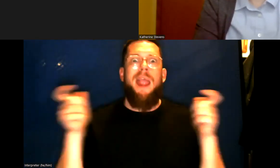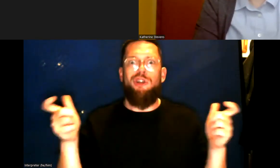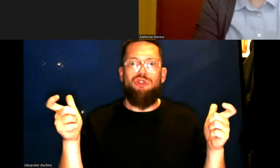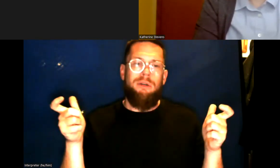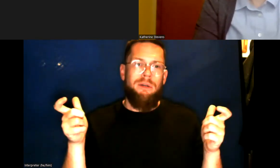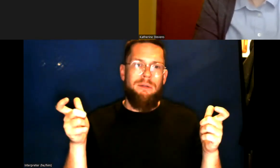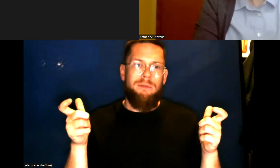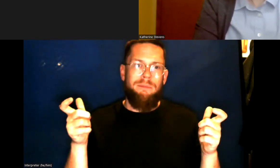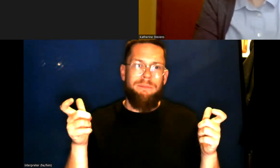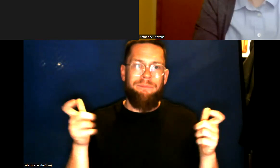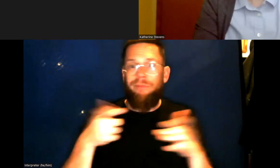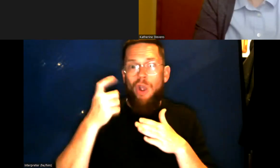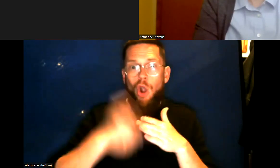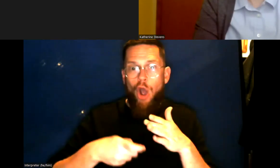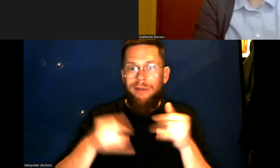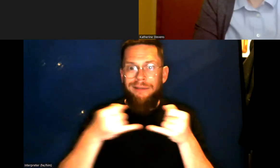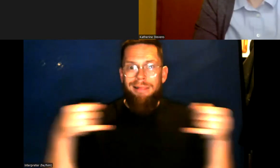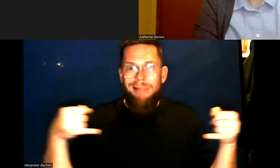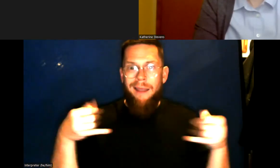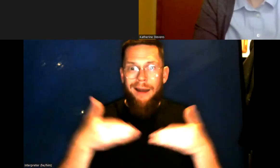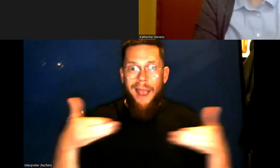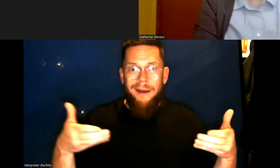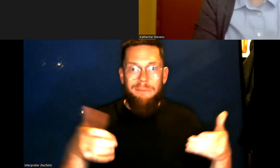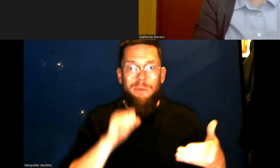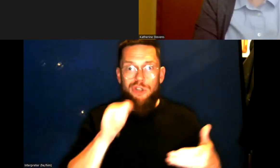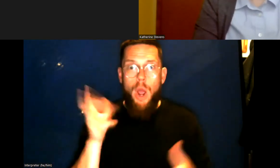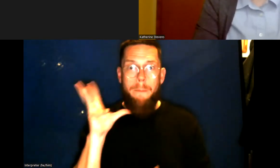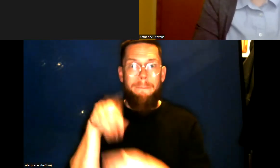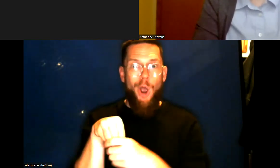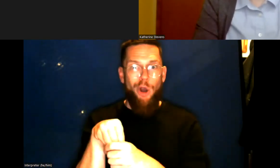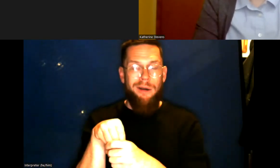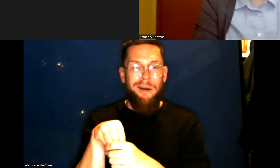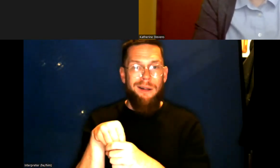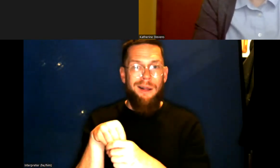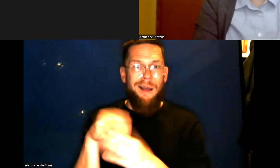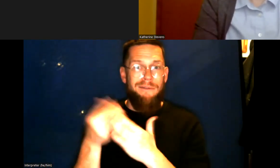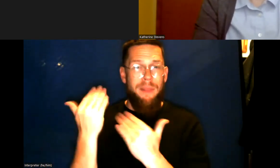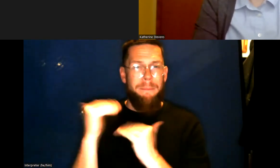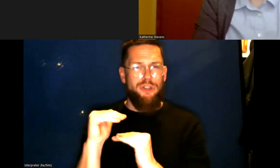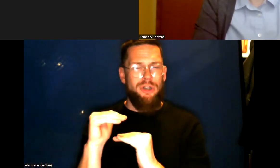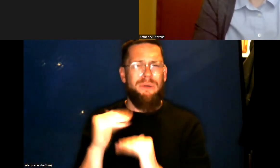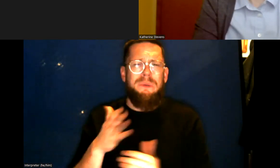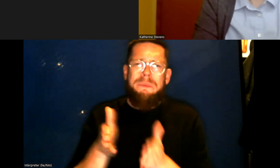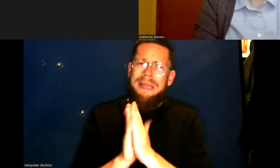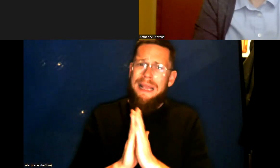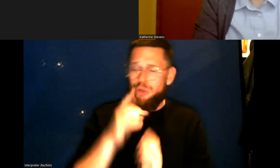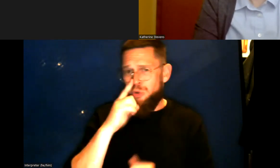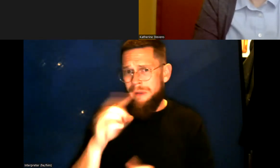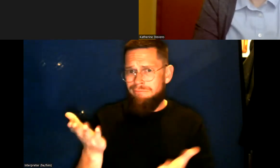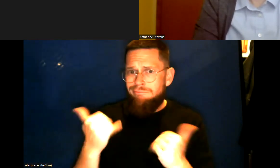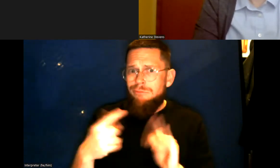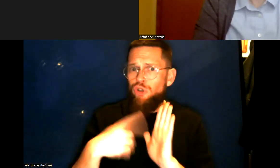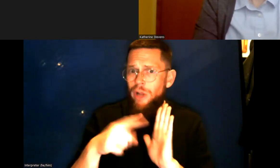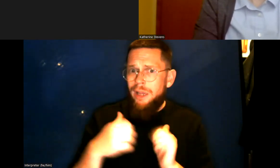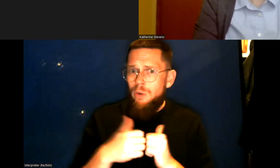cost line item that wasn't already in the budget, we ask that you check in with us and let us know about the change so that we